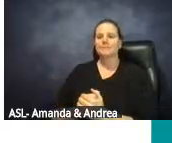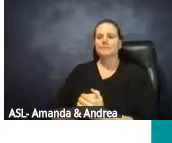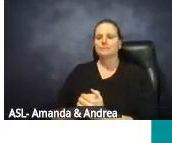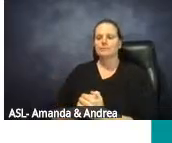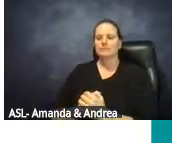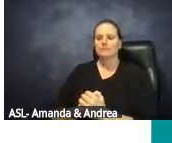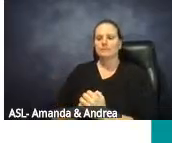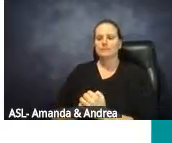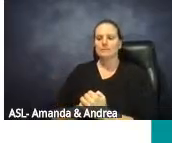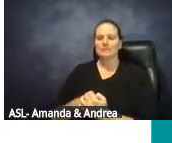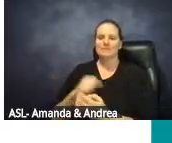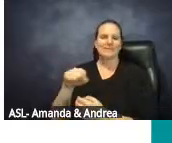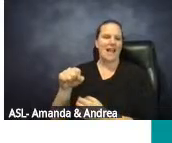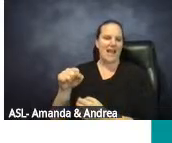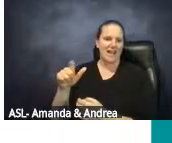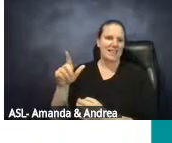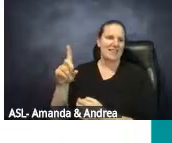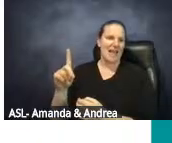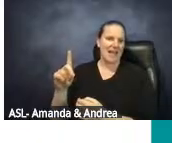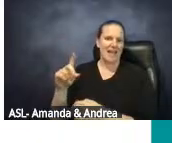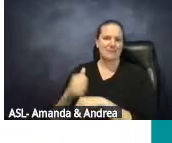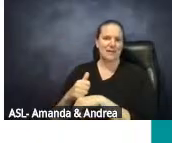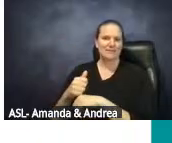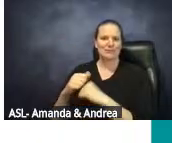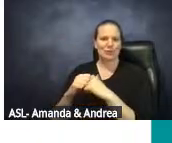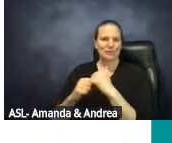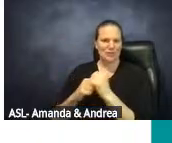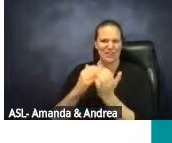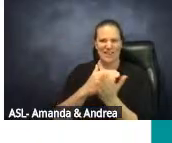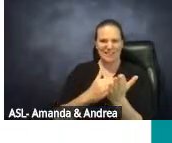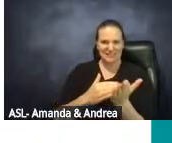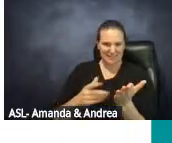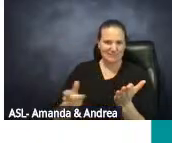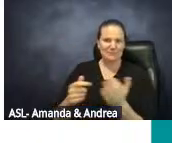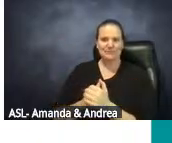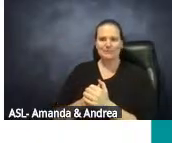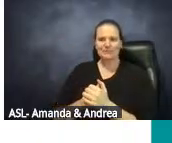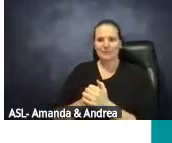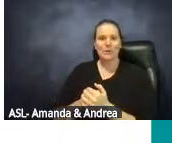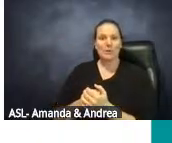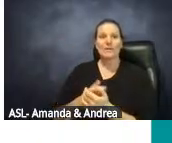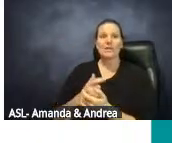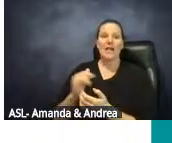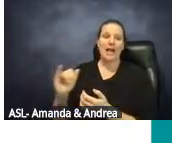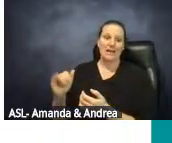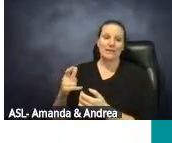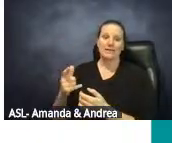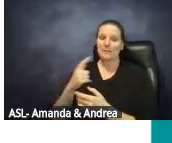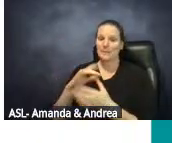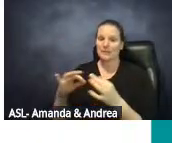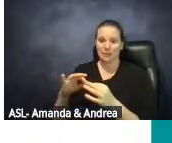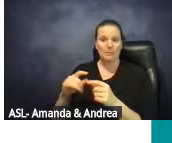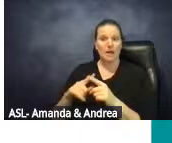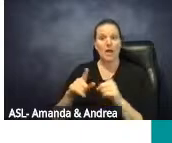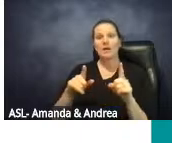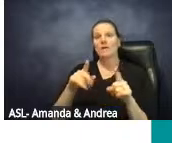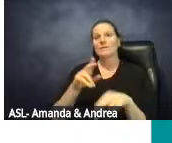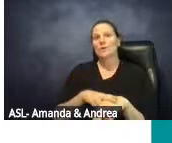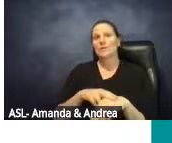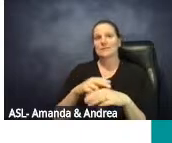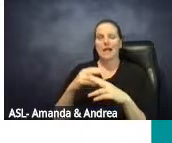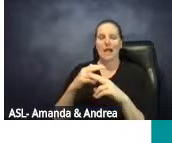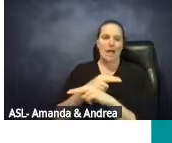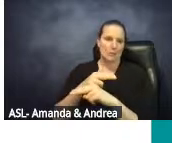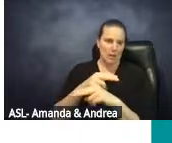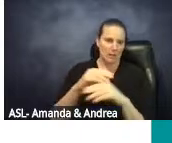and then, yeah, the land-based structures kind of listed there, the shared use path, then light rail I mentioned, but also then, of course, the highway and moving into